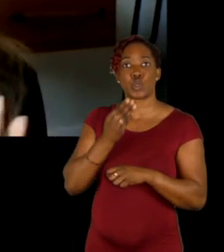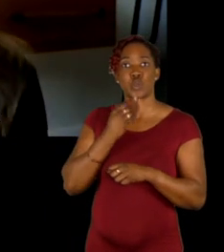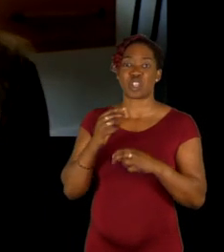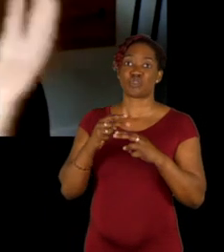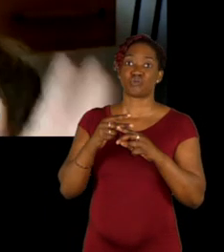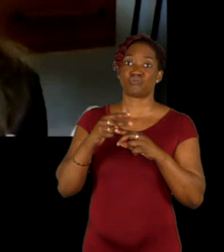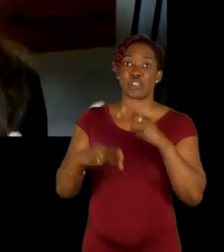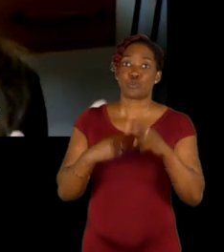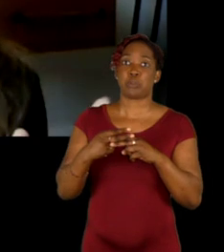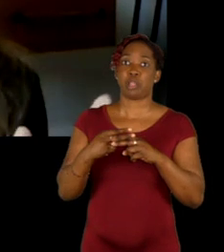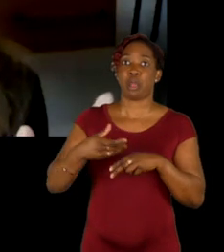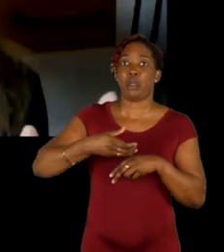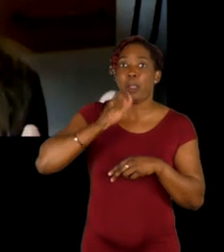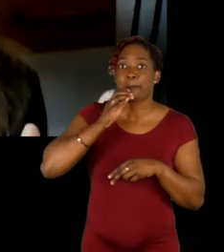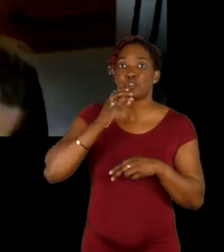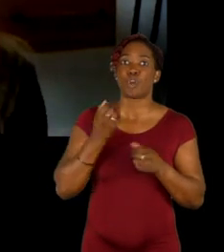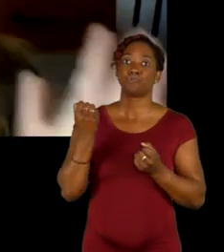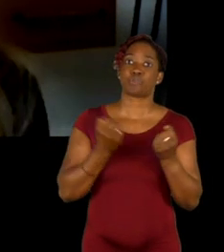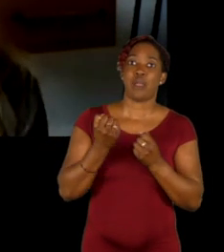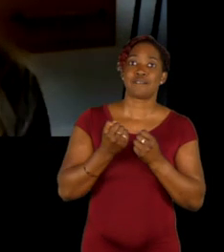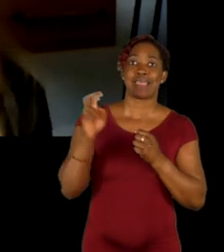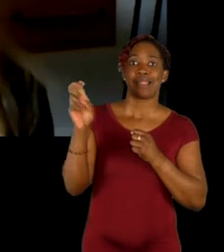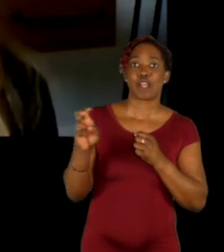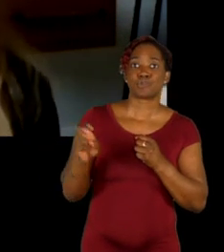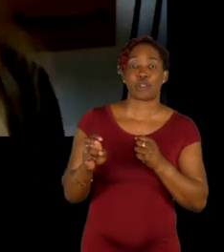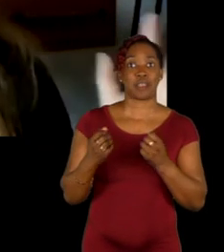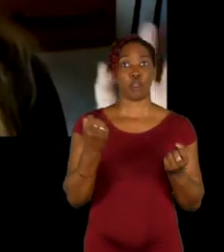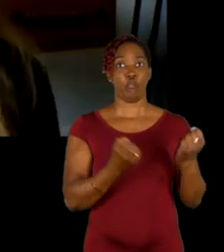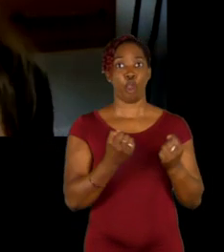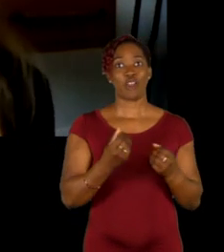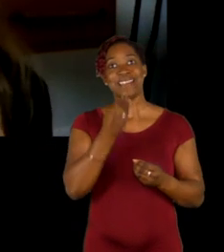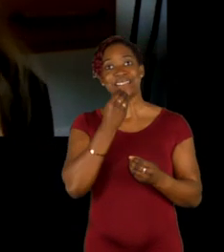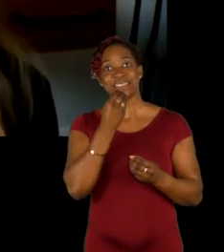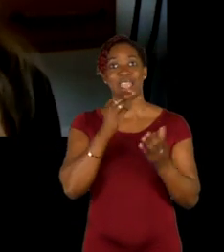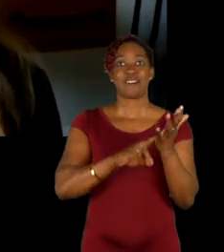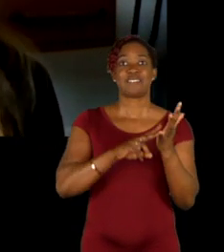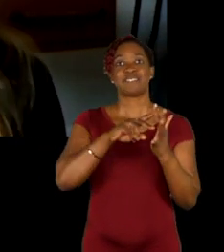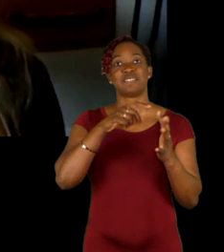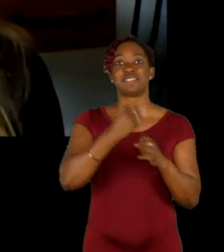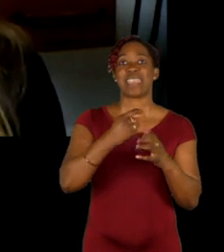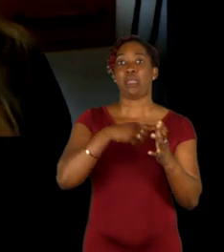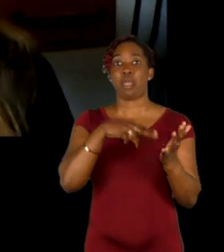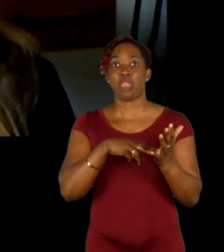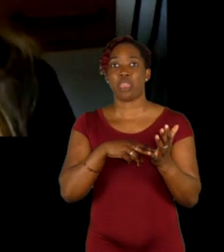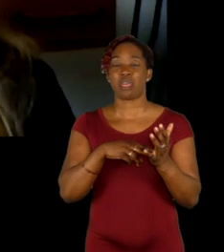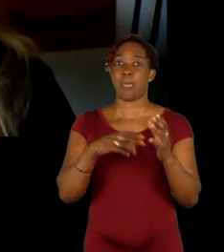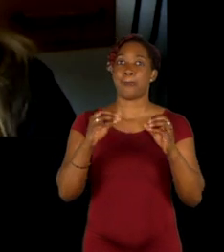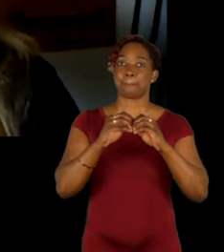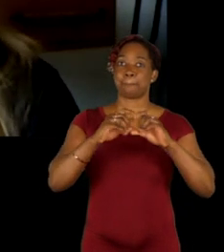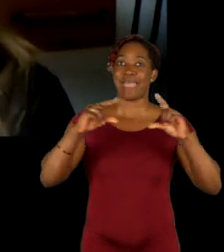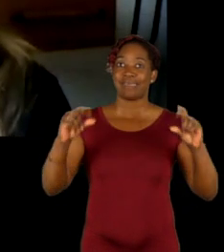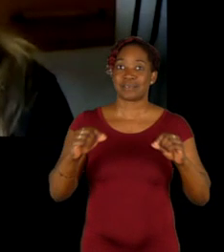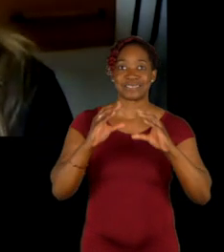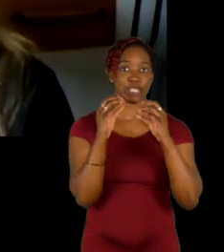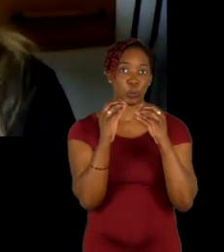cups, or driving electric vehicles, or eating a vegan bacon sandwich, for example. So the script's not even about